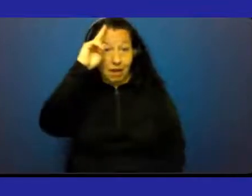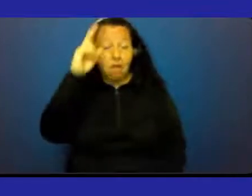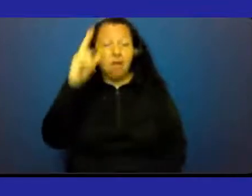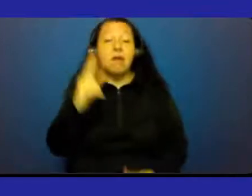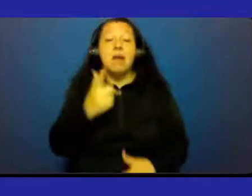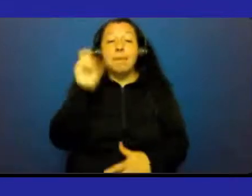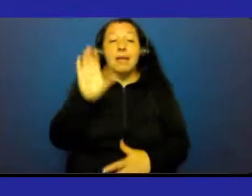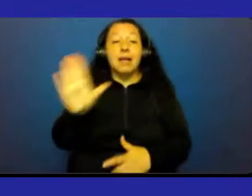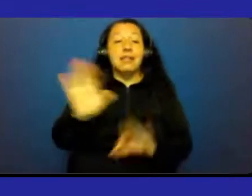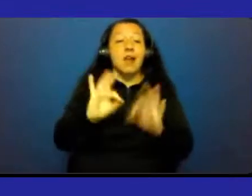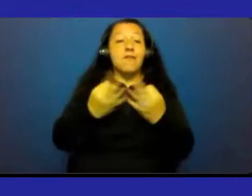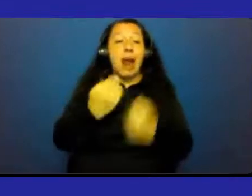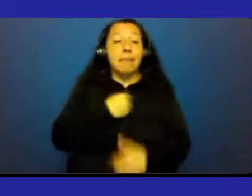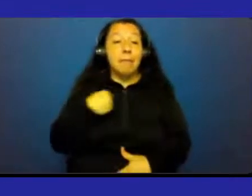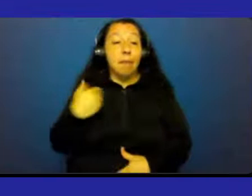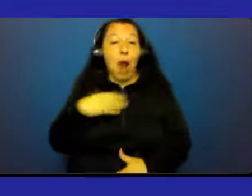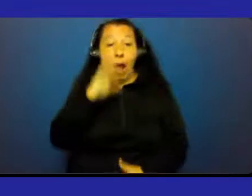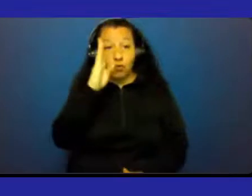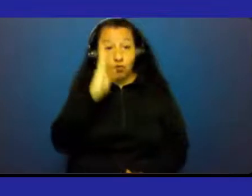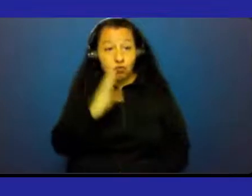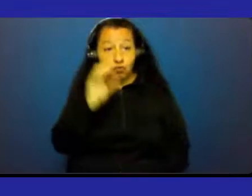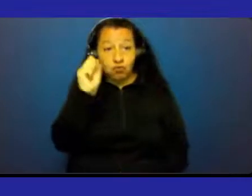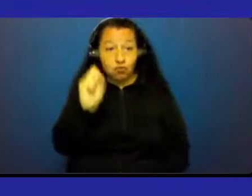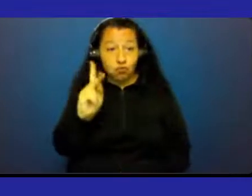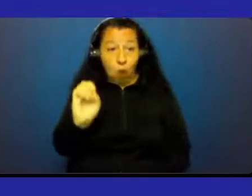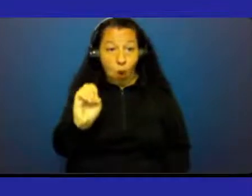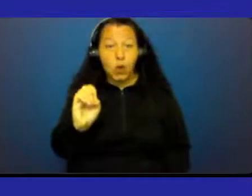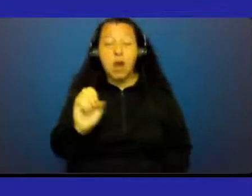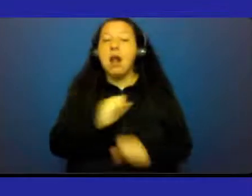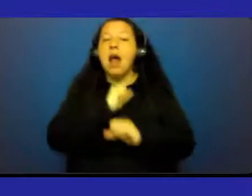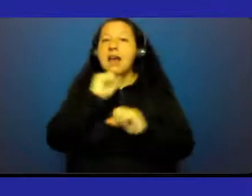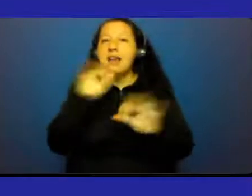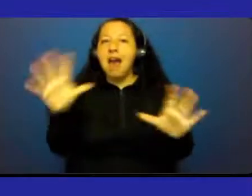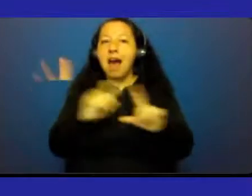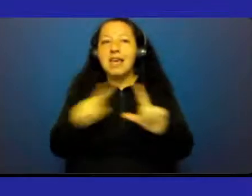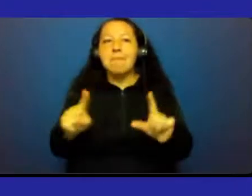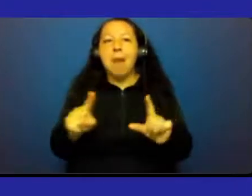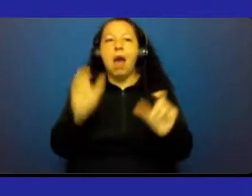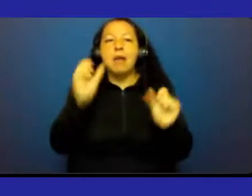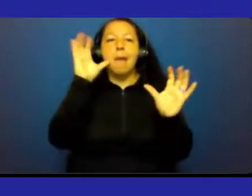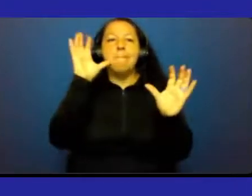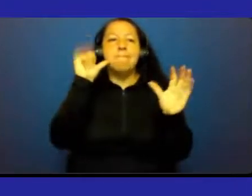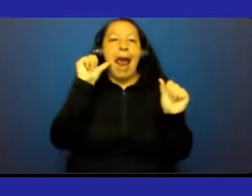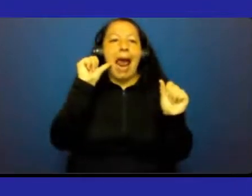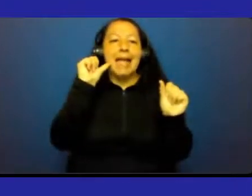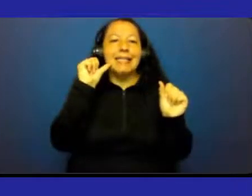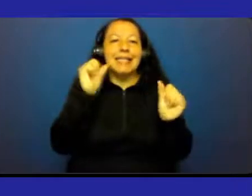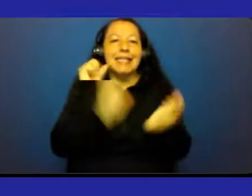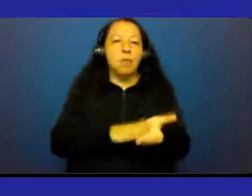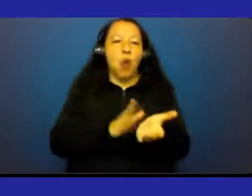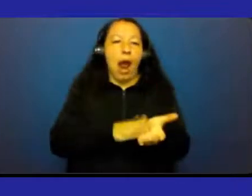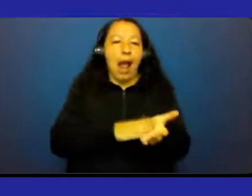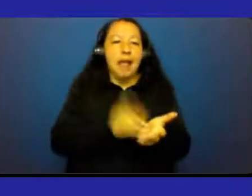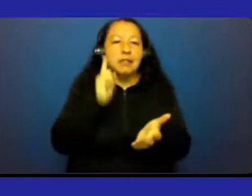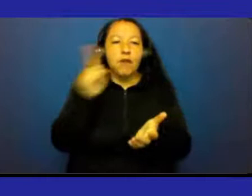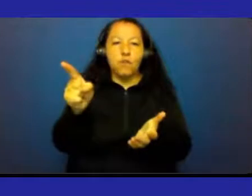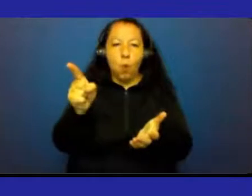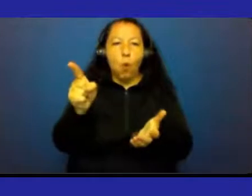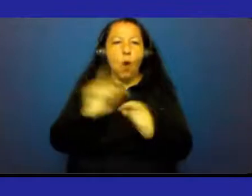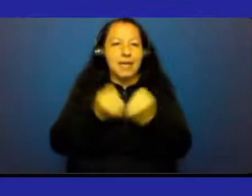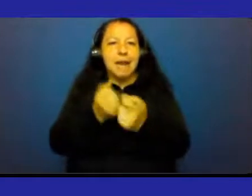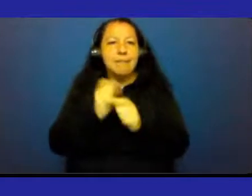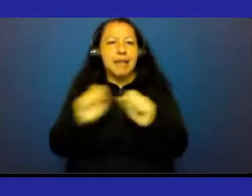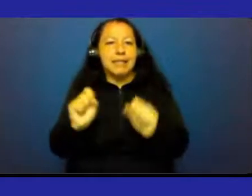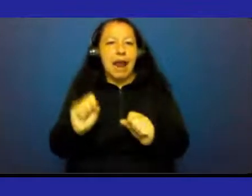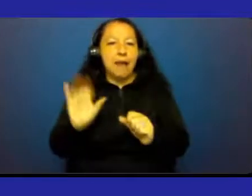suffered strokes, and then they have nothing but rave reviews for the stroke team that saved the lives of their loved ones.